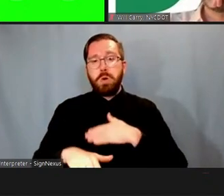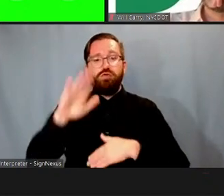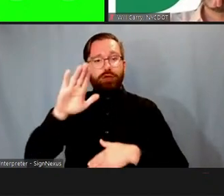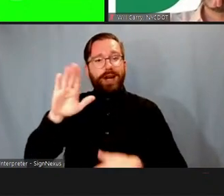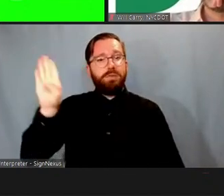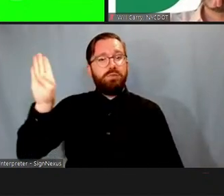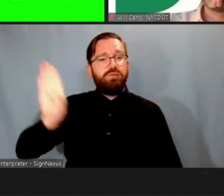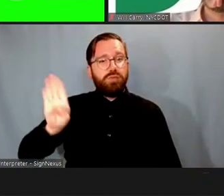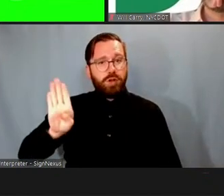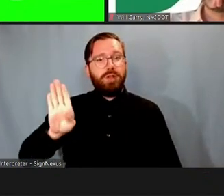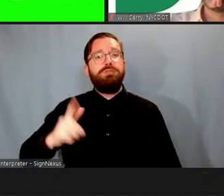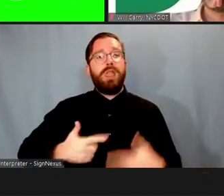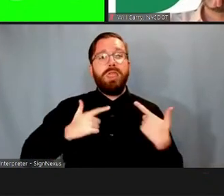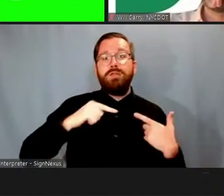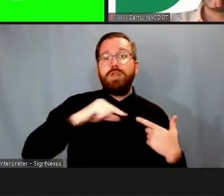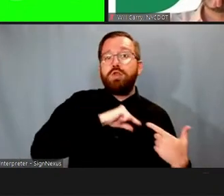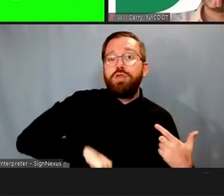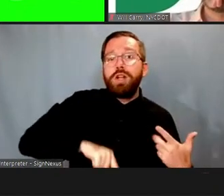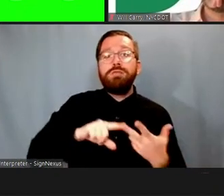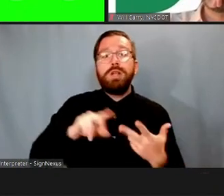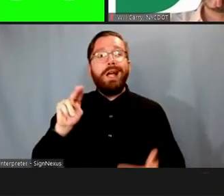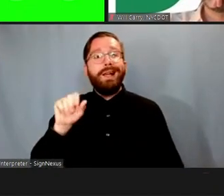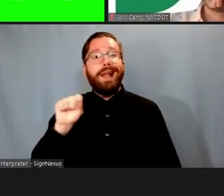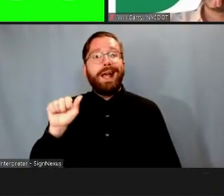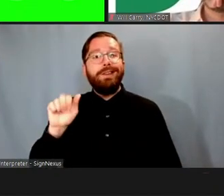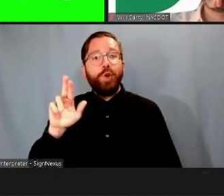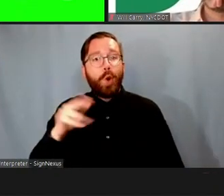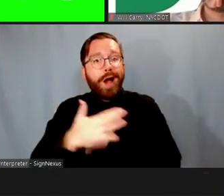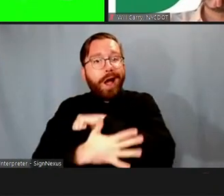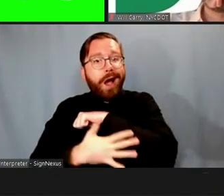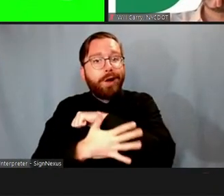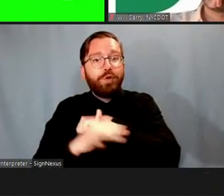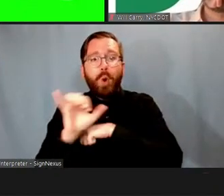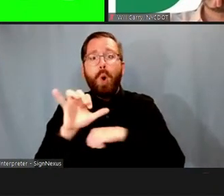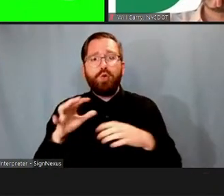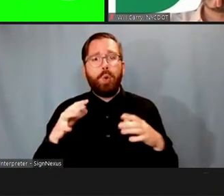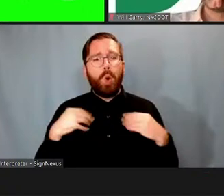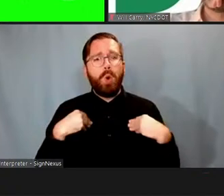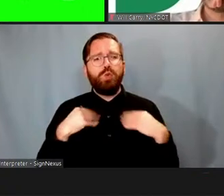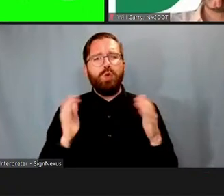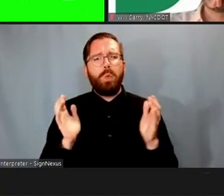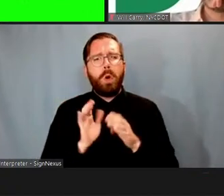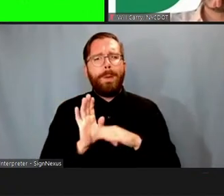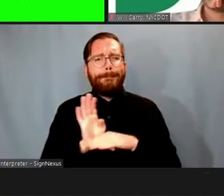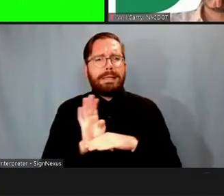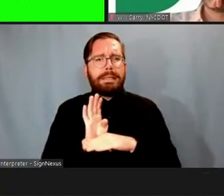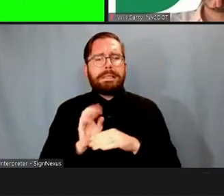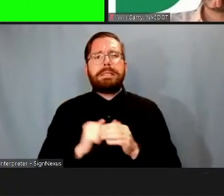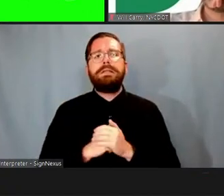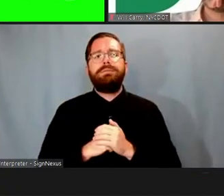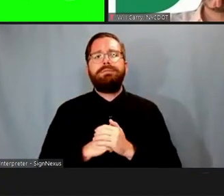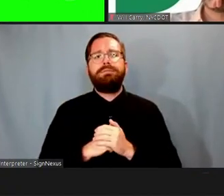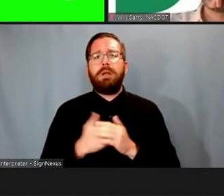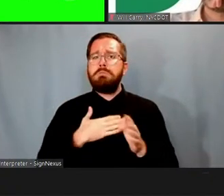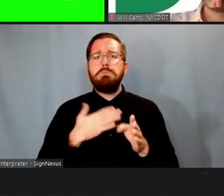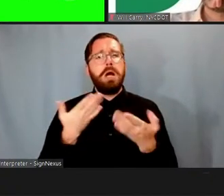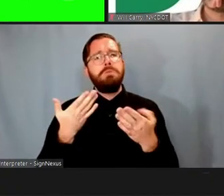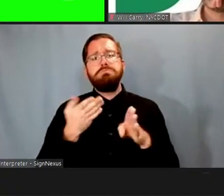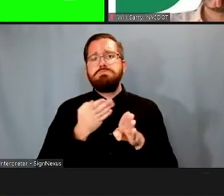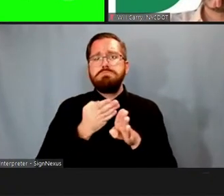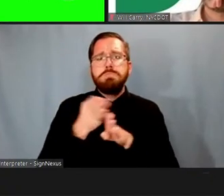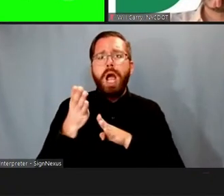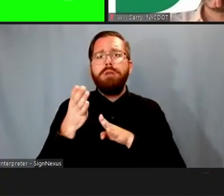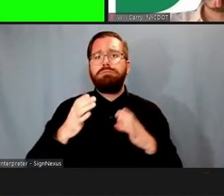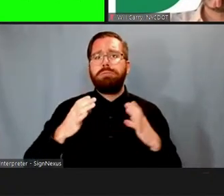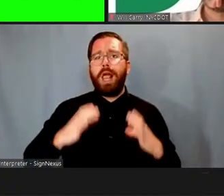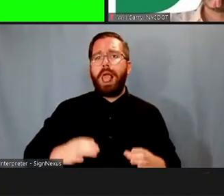lived in queens i've lived in nassau county and i'm also a small business owner my main clientele that we service as we